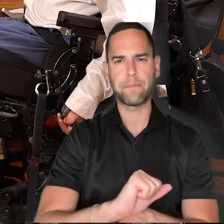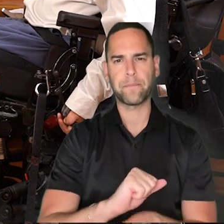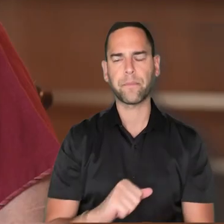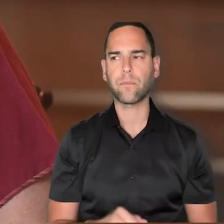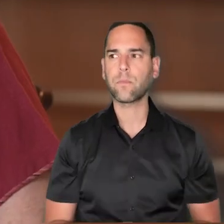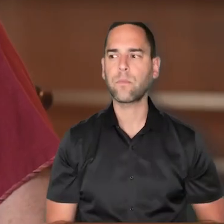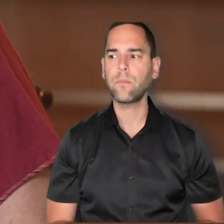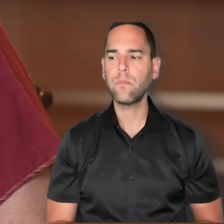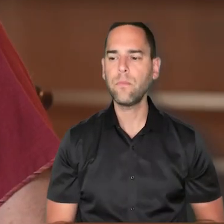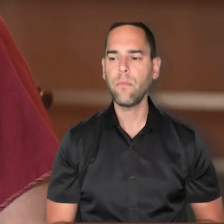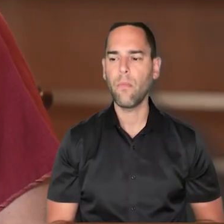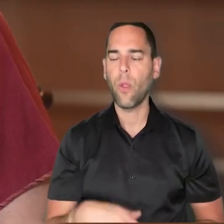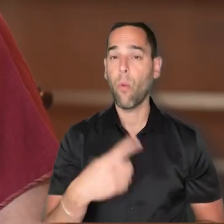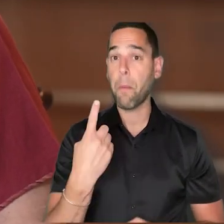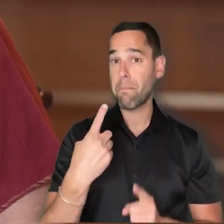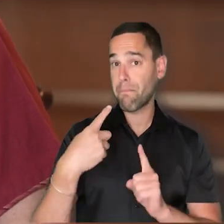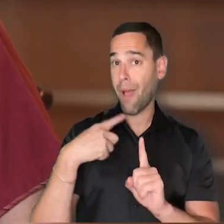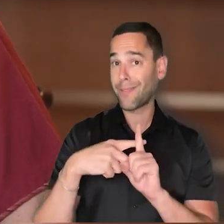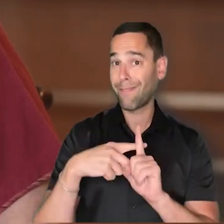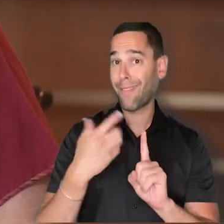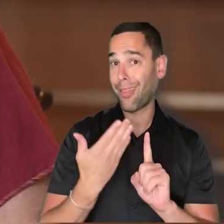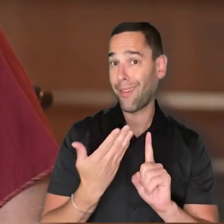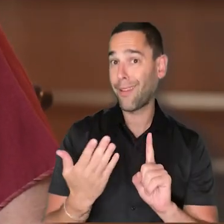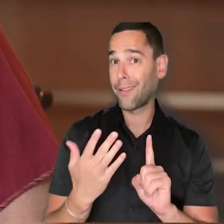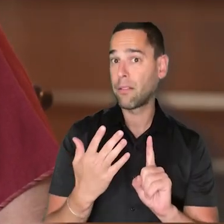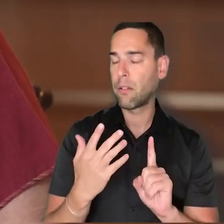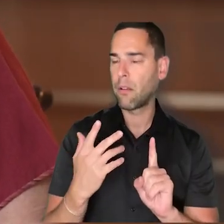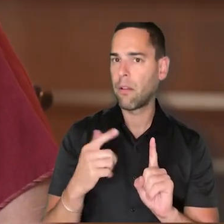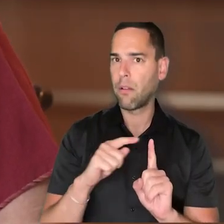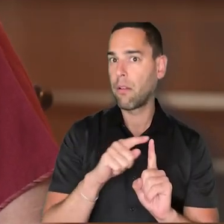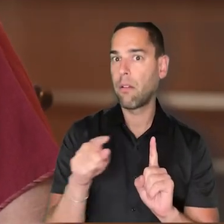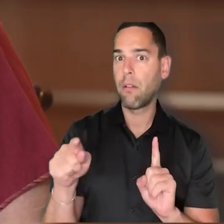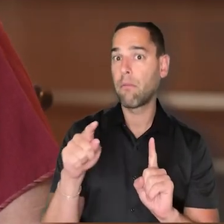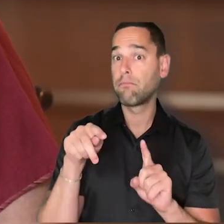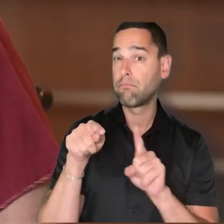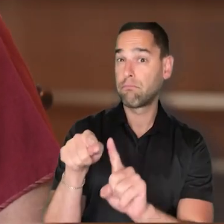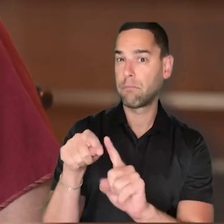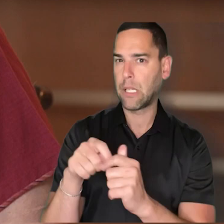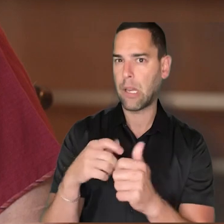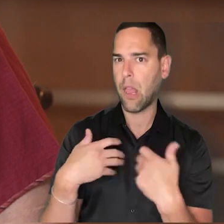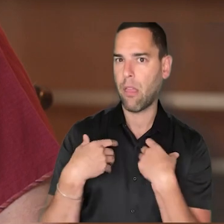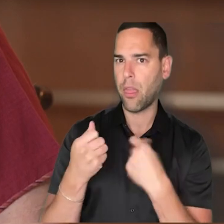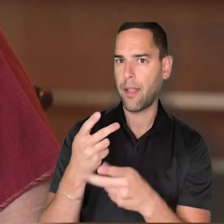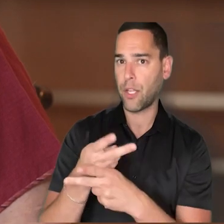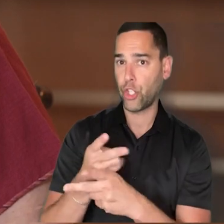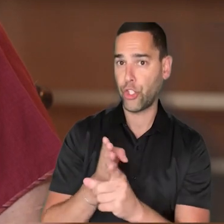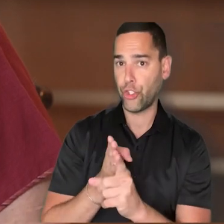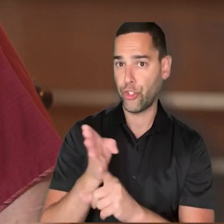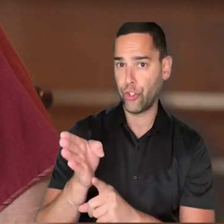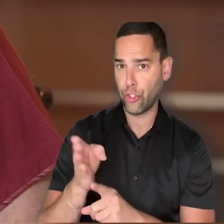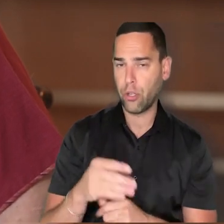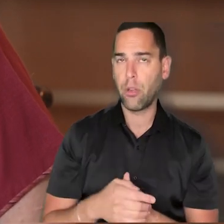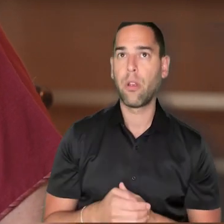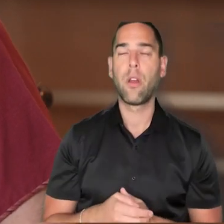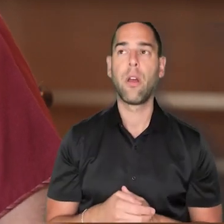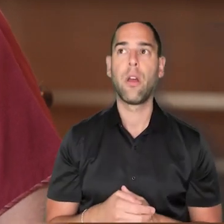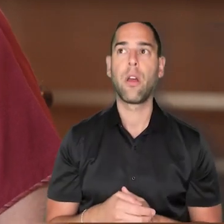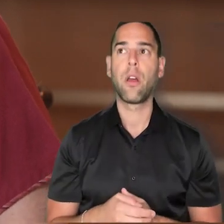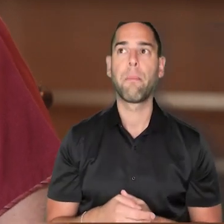think one of the positive aspects of what's going on when looking at healthcare